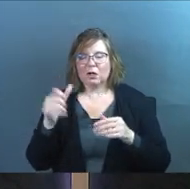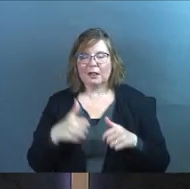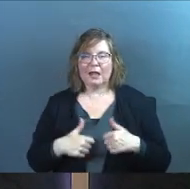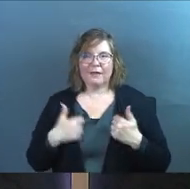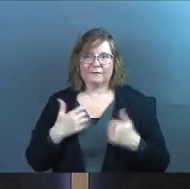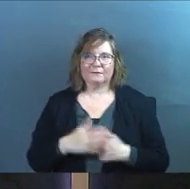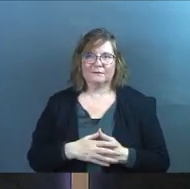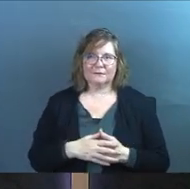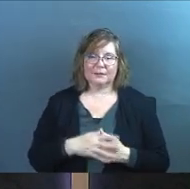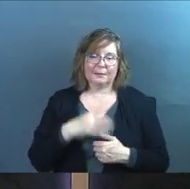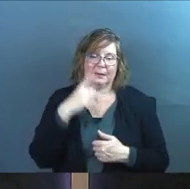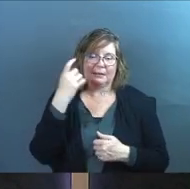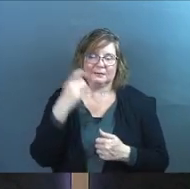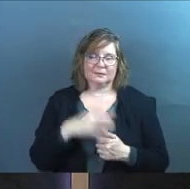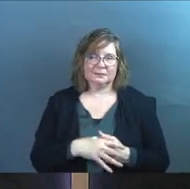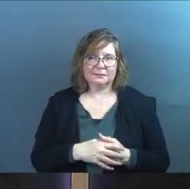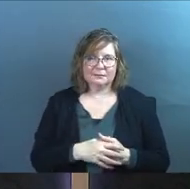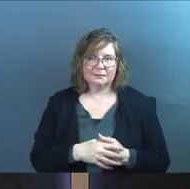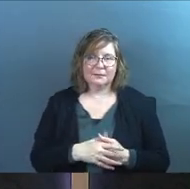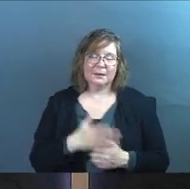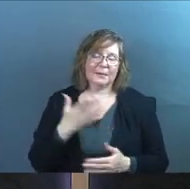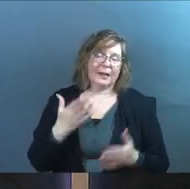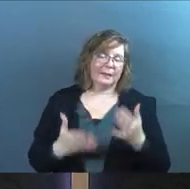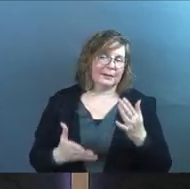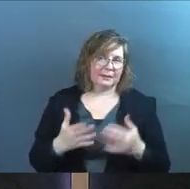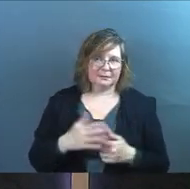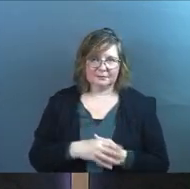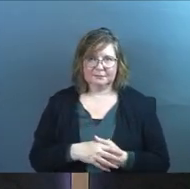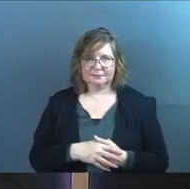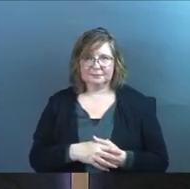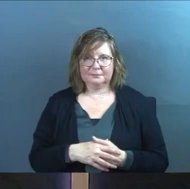life just because. Maybe.